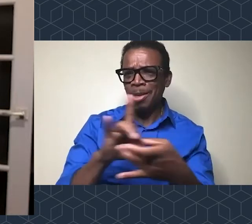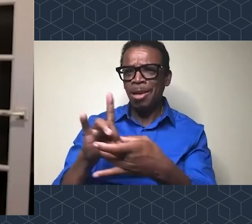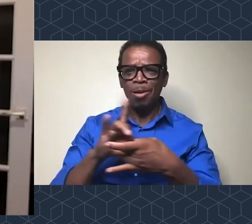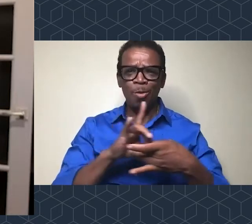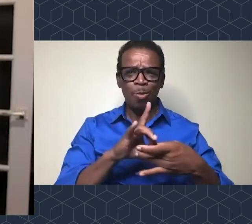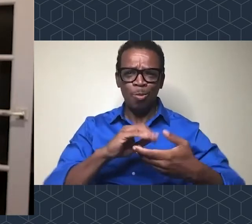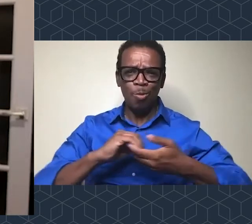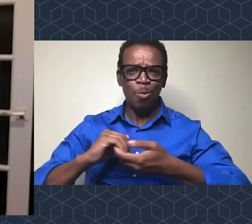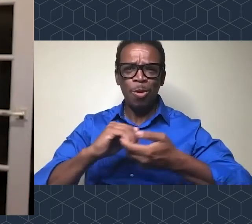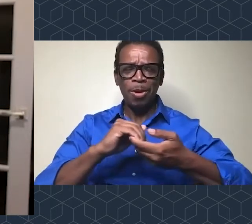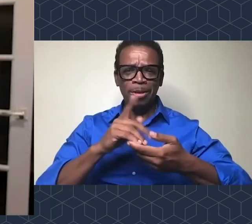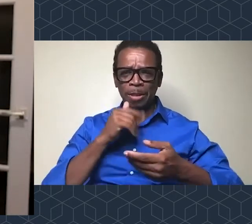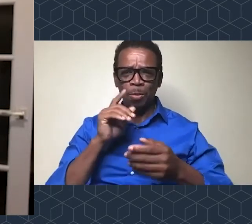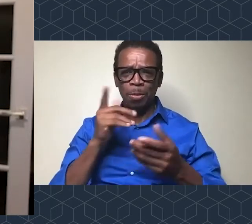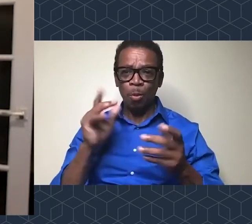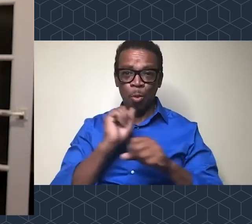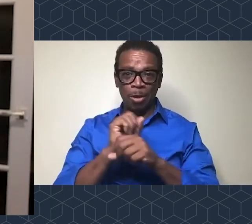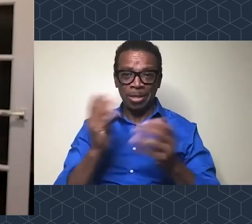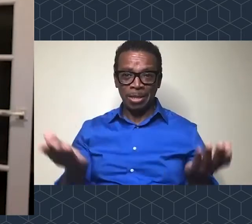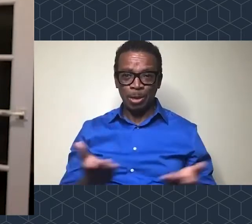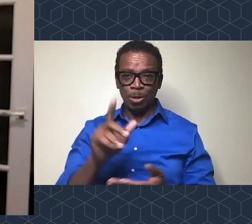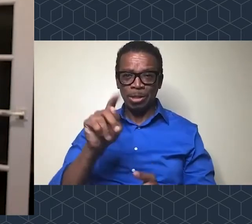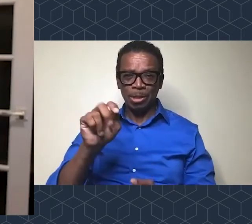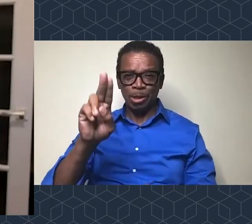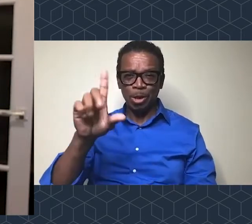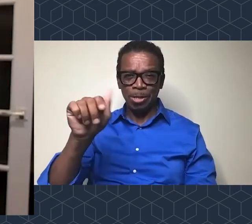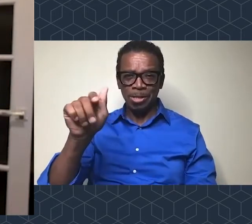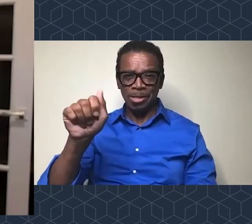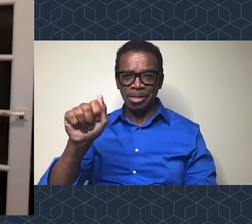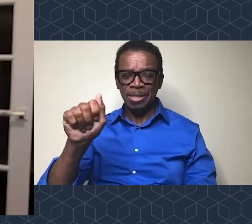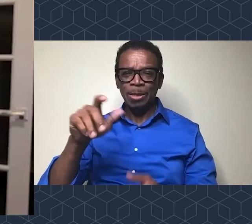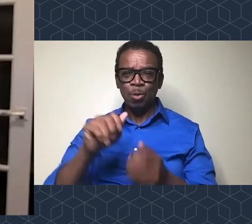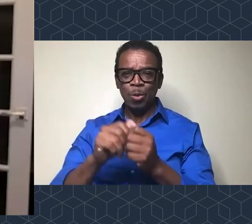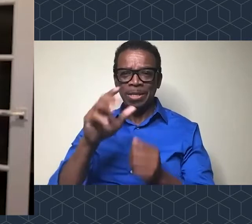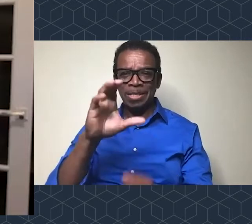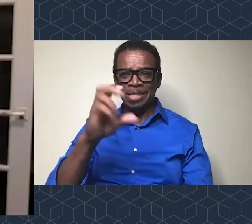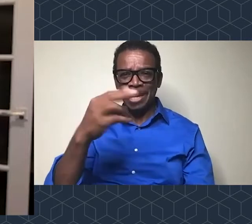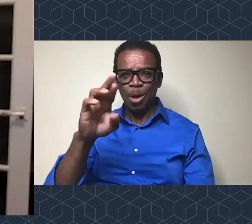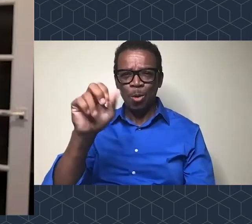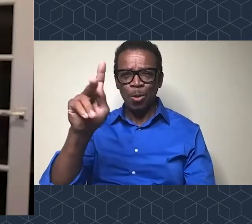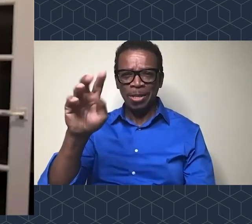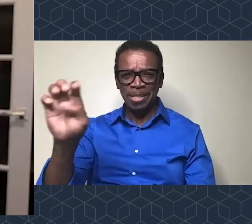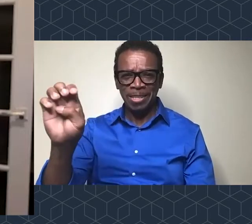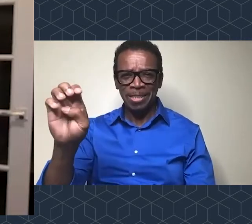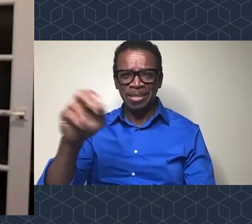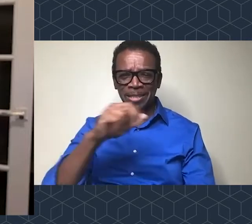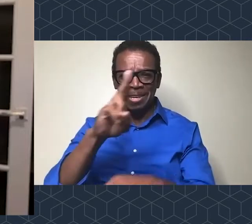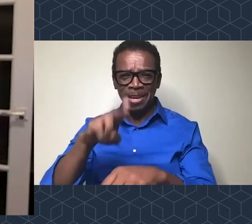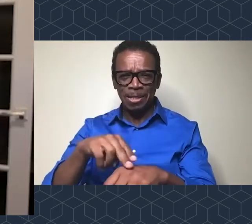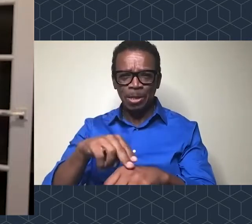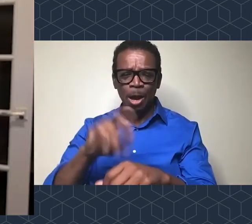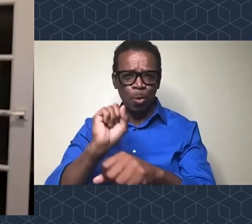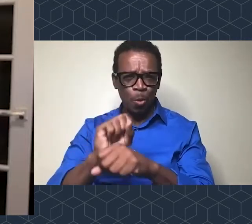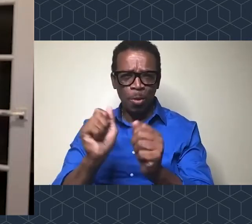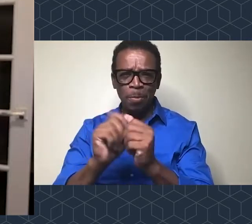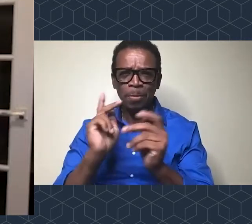to each other and to be seen. Working here in Tulsa, in Cherokee Nation, I'm able to not only work